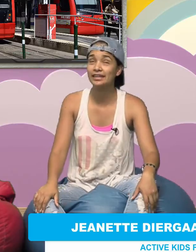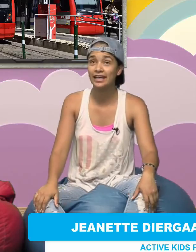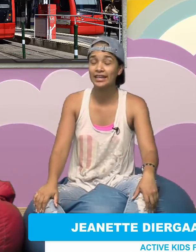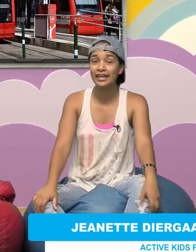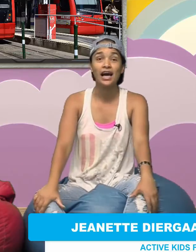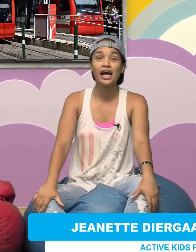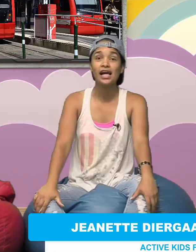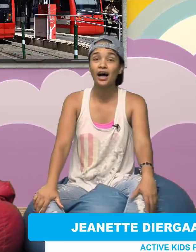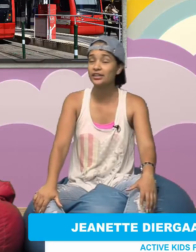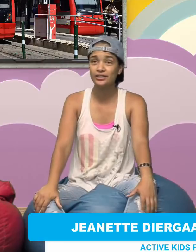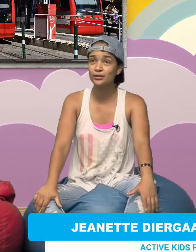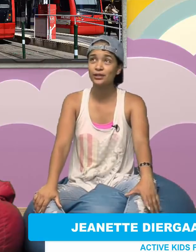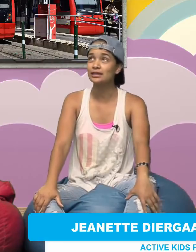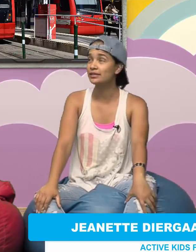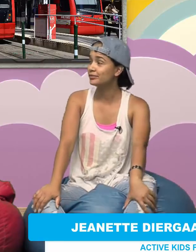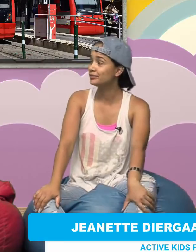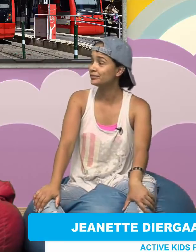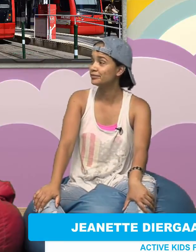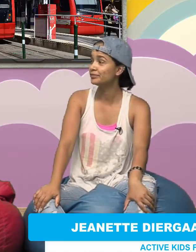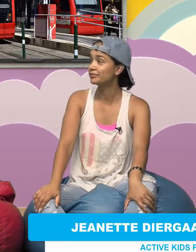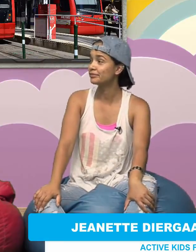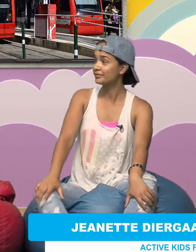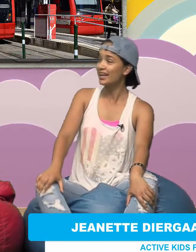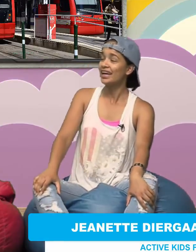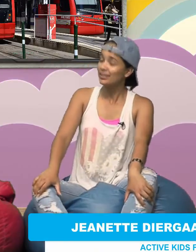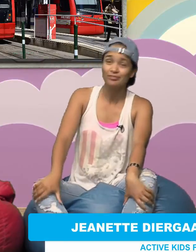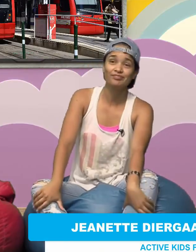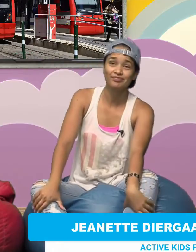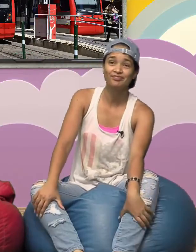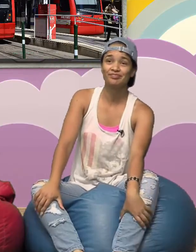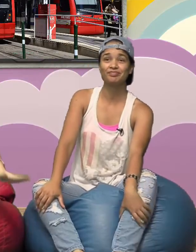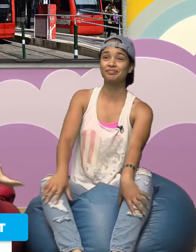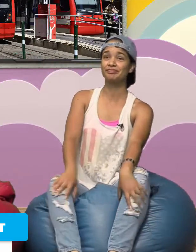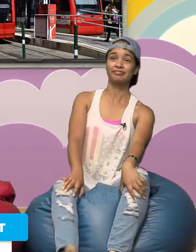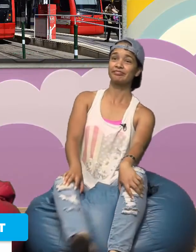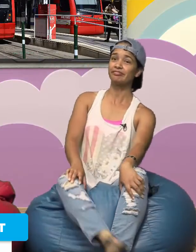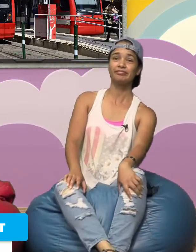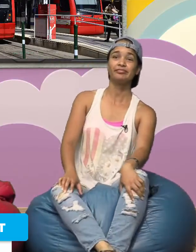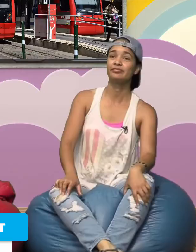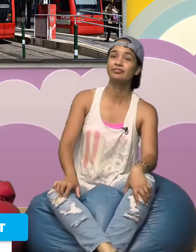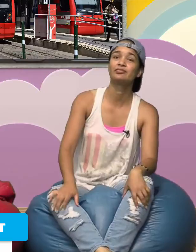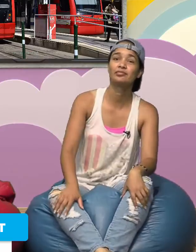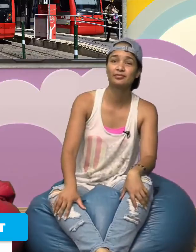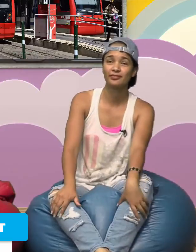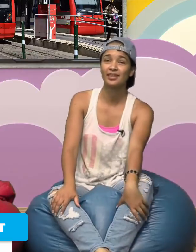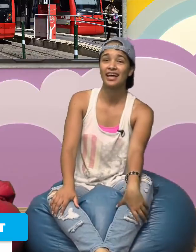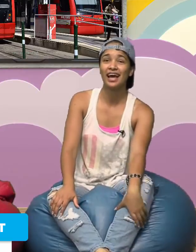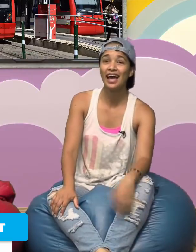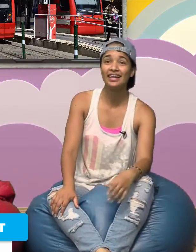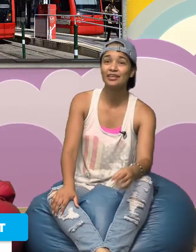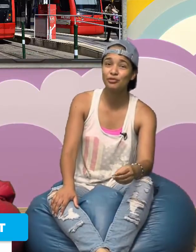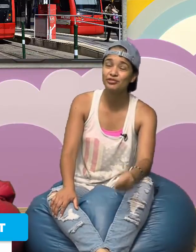Zoe and Zacky are just the coolest. They are. They just are. There's no denying it. There's no fighting it. They're just super